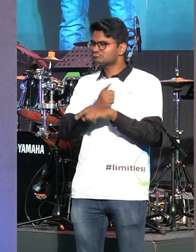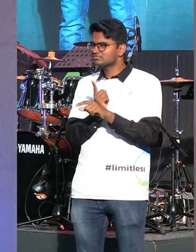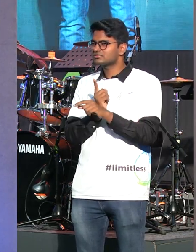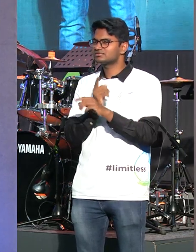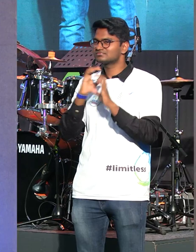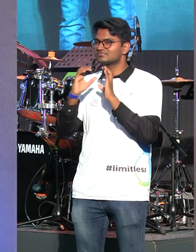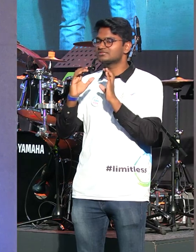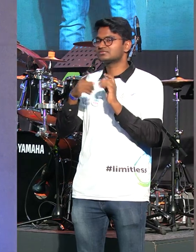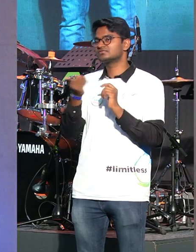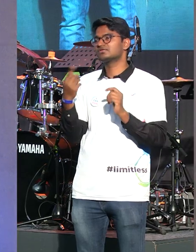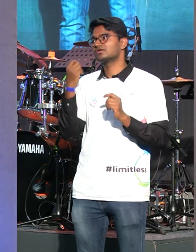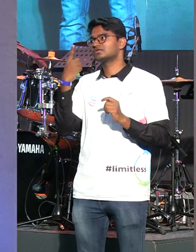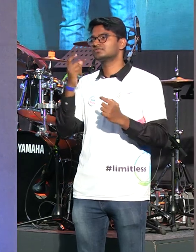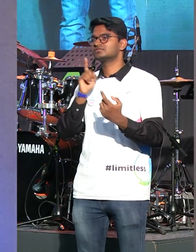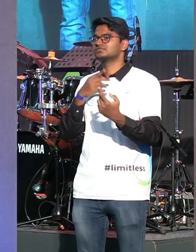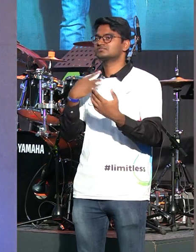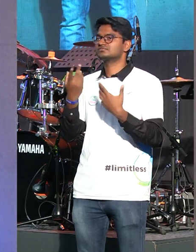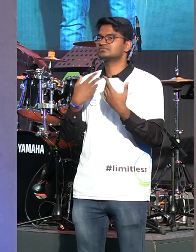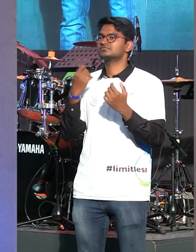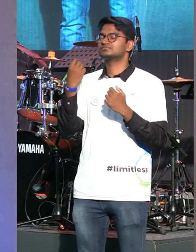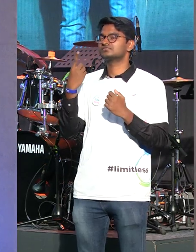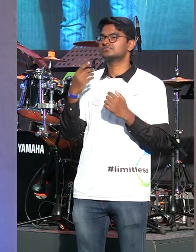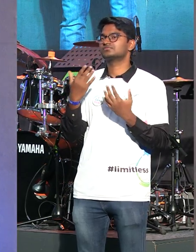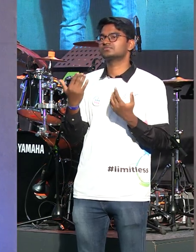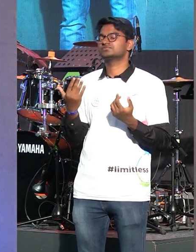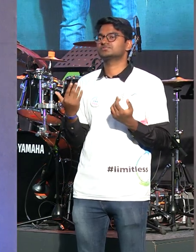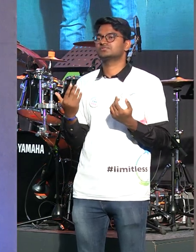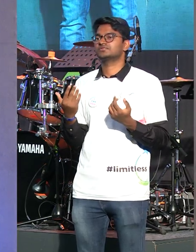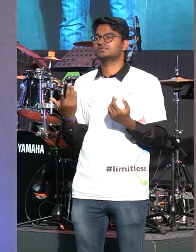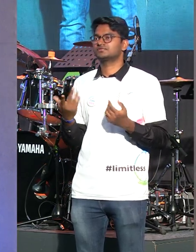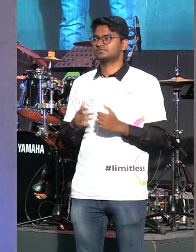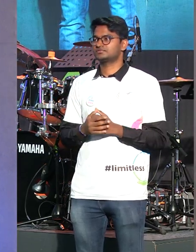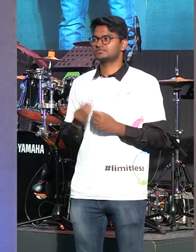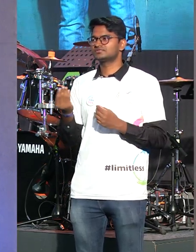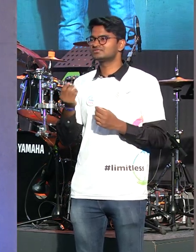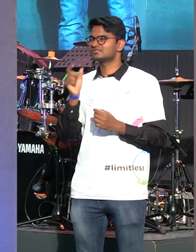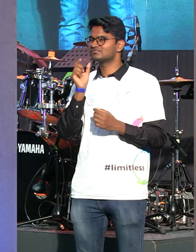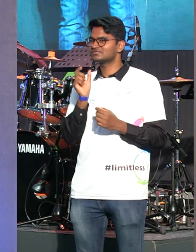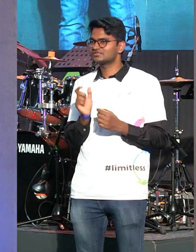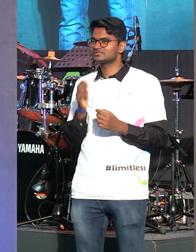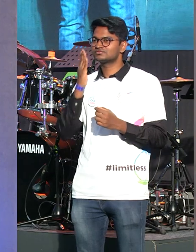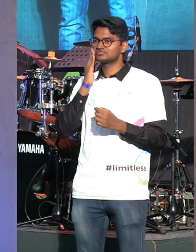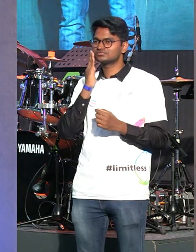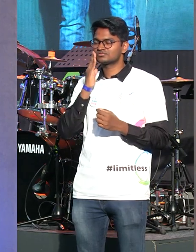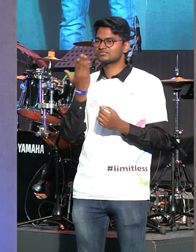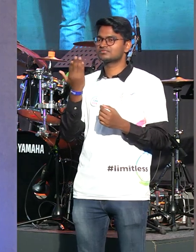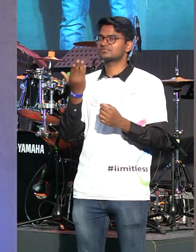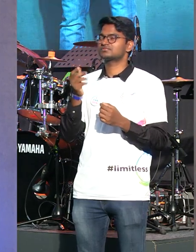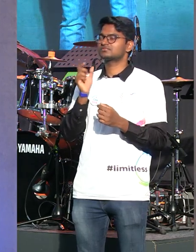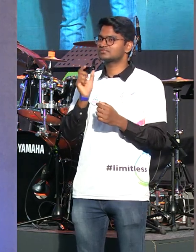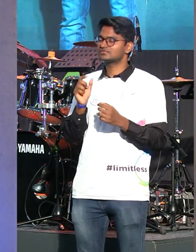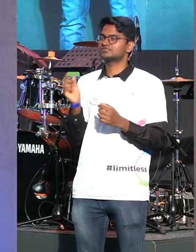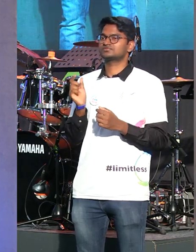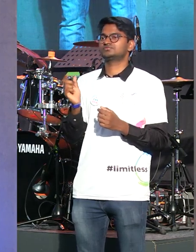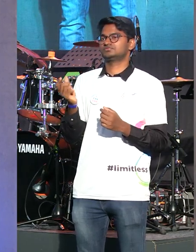who use the word not so politically correctly, but actually more sensitive also. Exactly. I know people who use the word correctly,